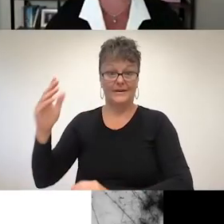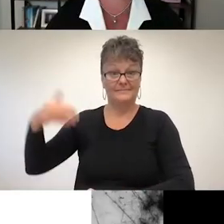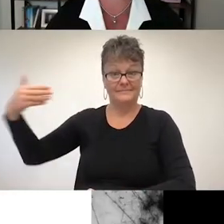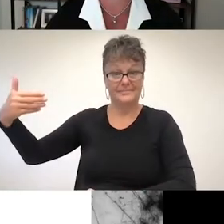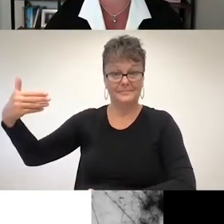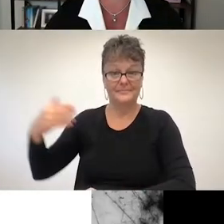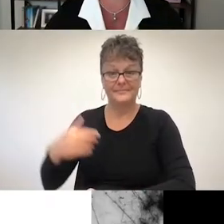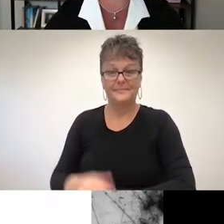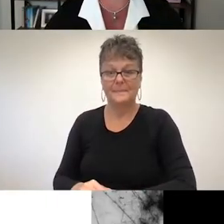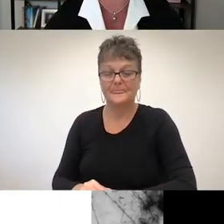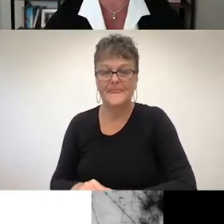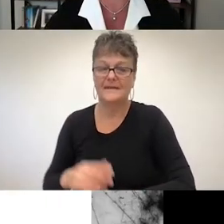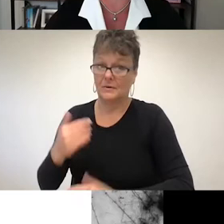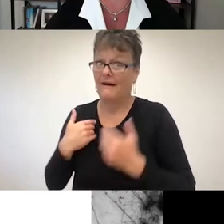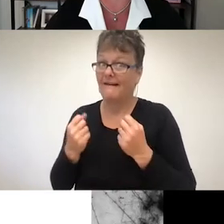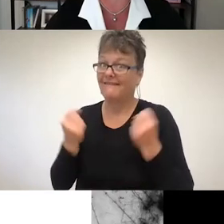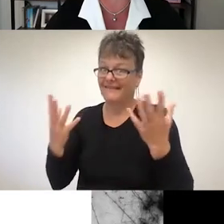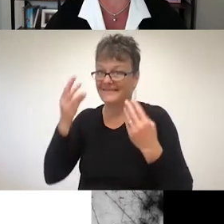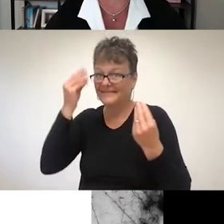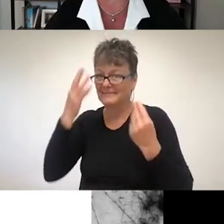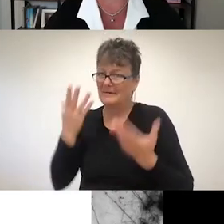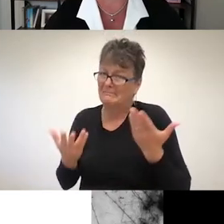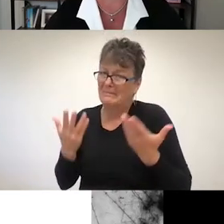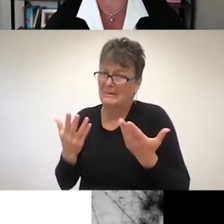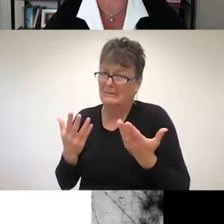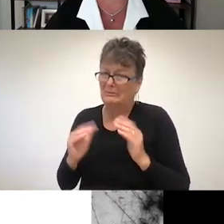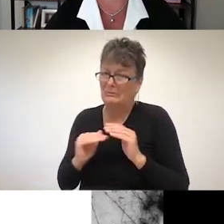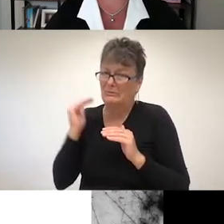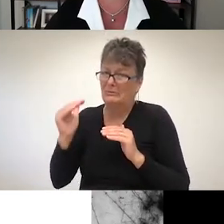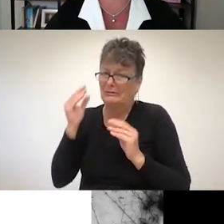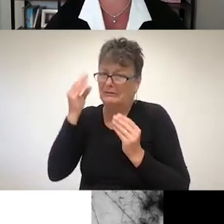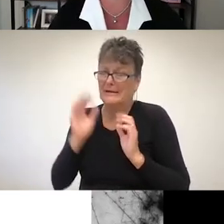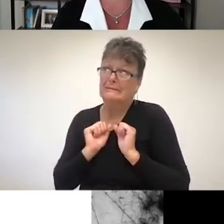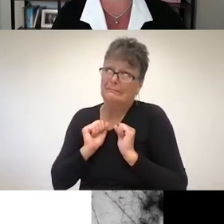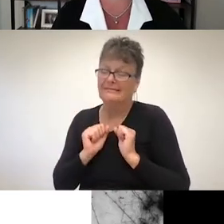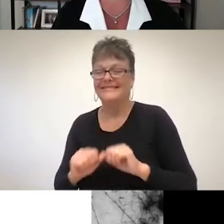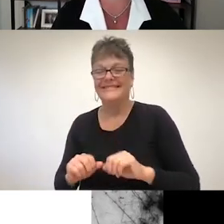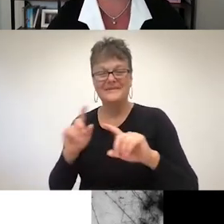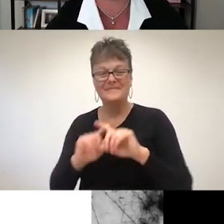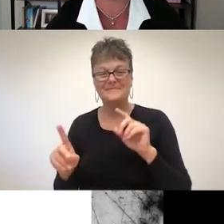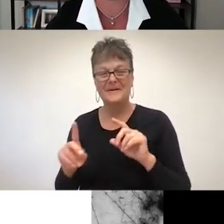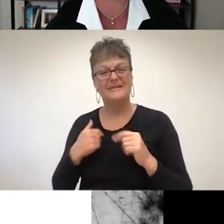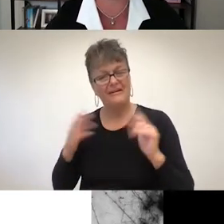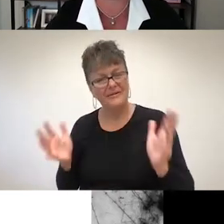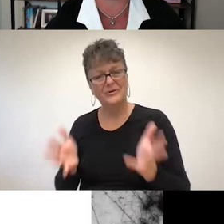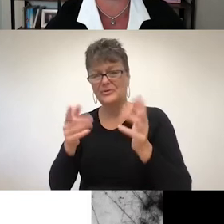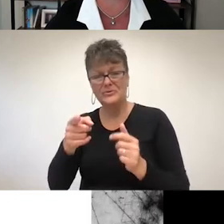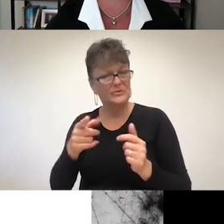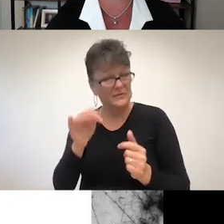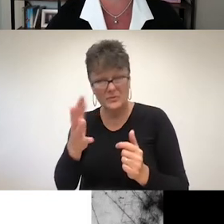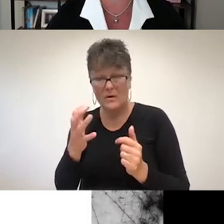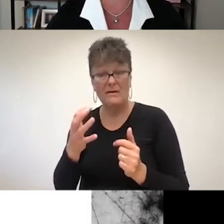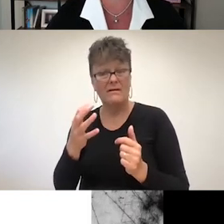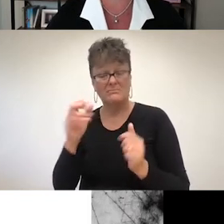little bit too much. So I encourage you to, I'm just trying to move my window here. I encourage you to take notes if that's something that would be